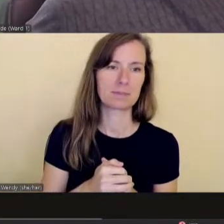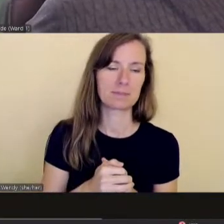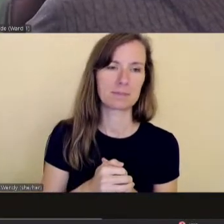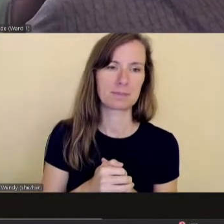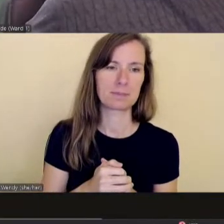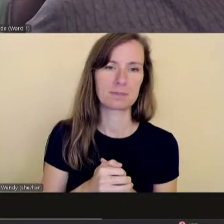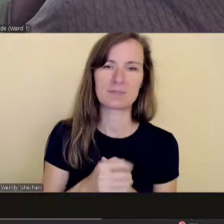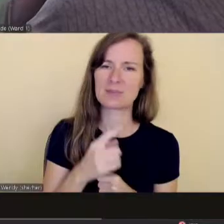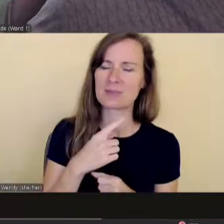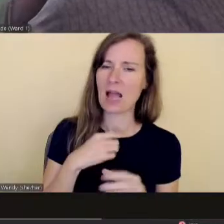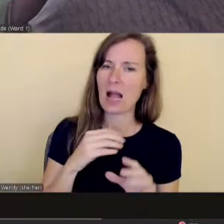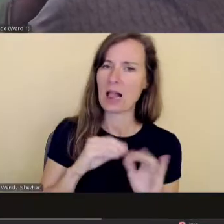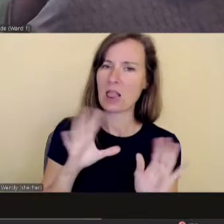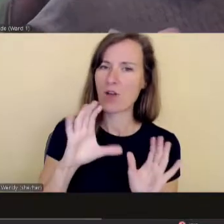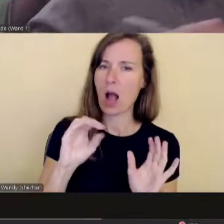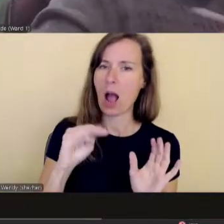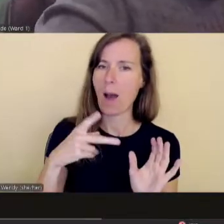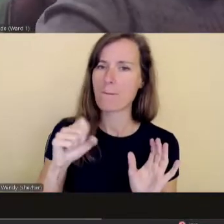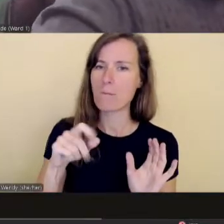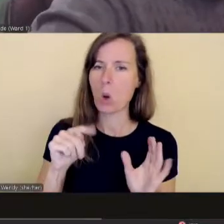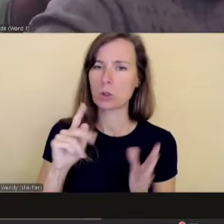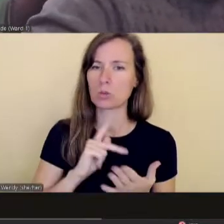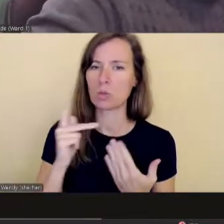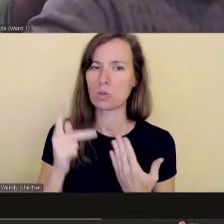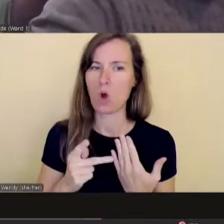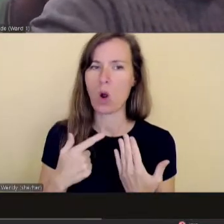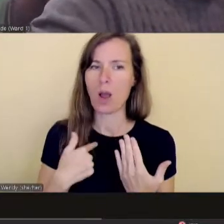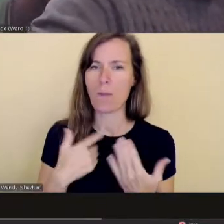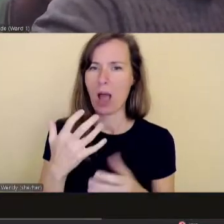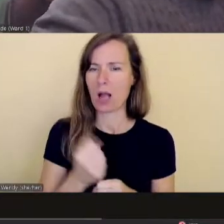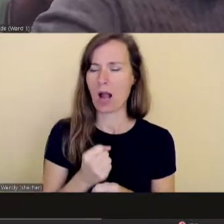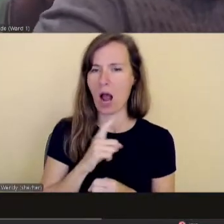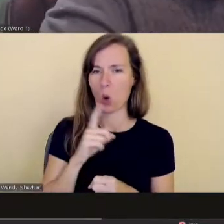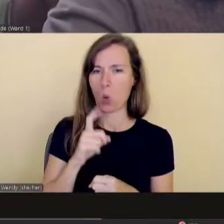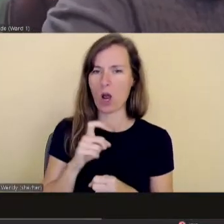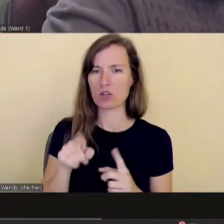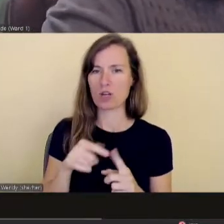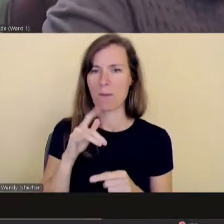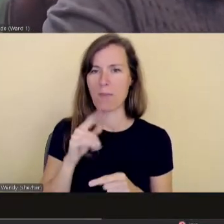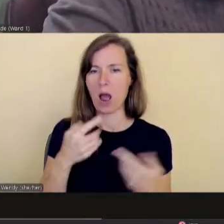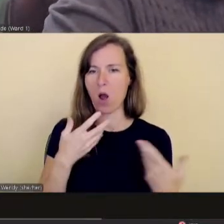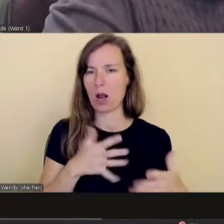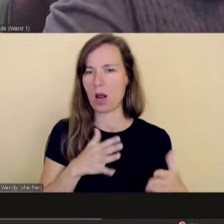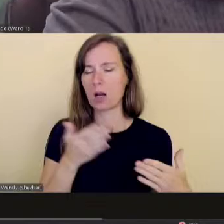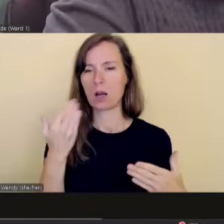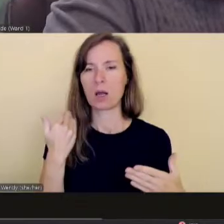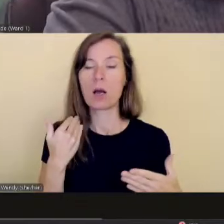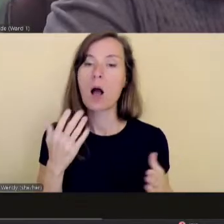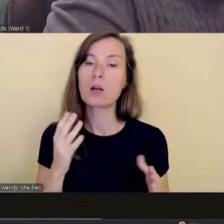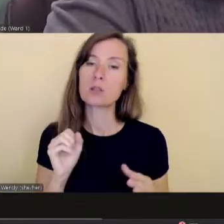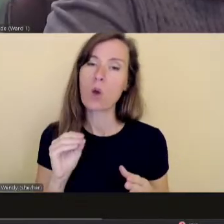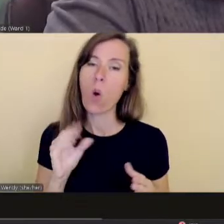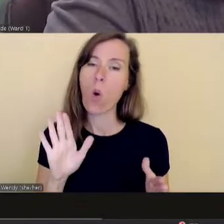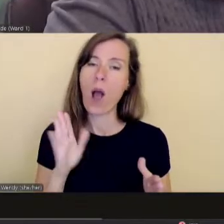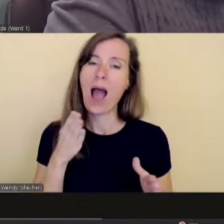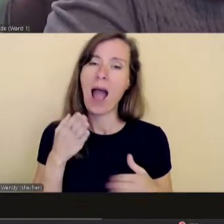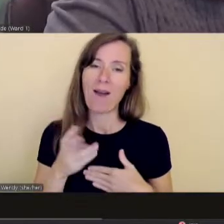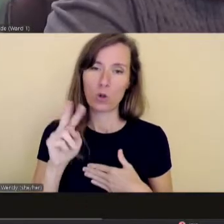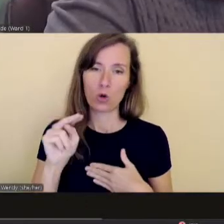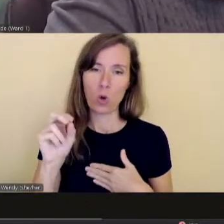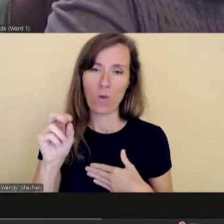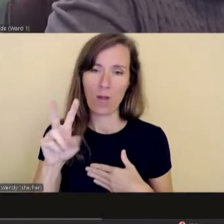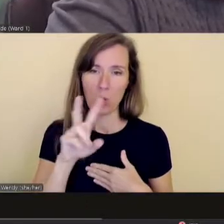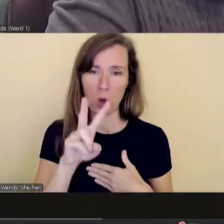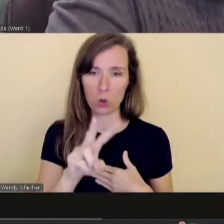about the compost program, because I got a question about it? So after November 26th, there will be no pickups for